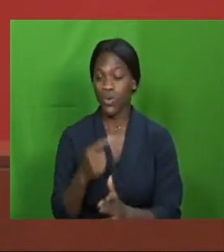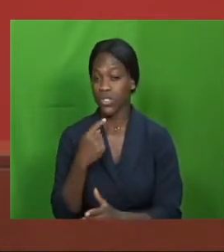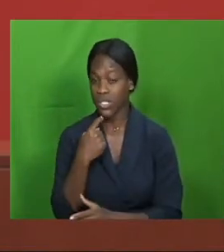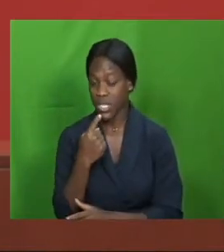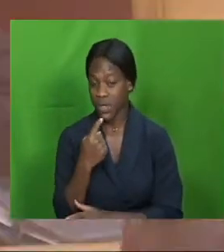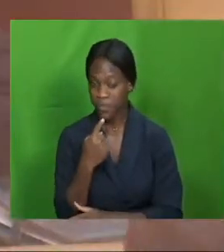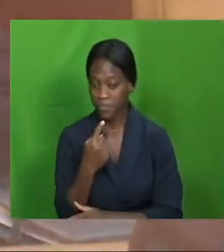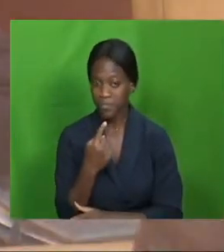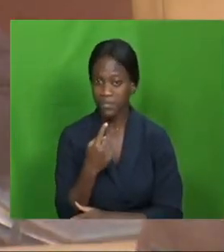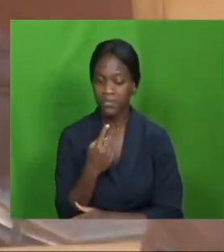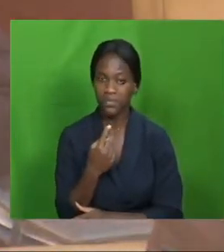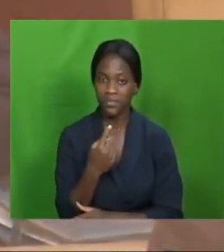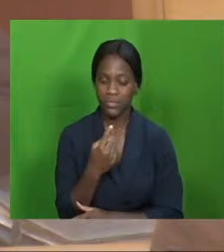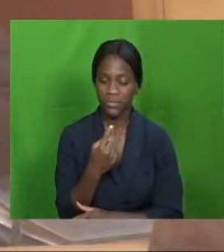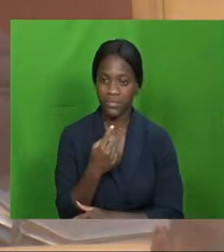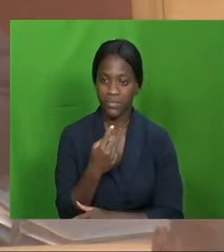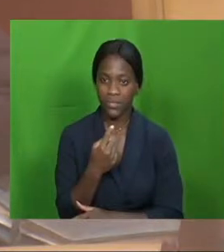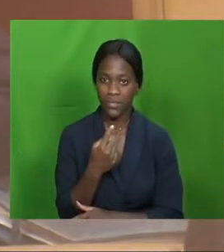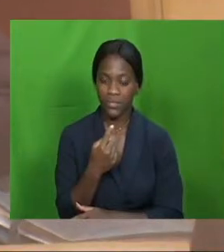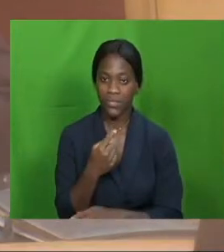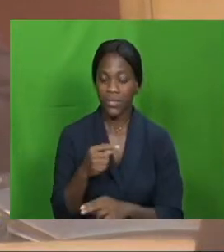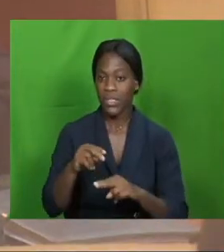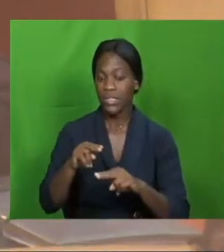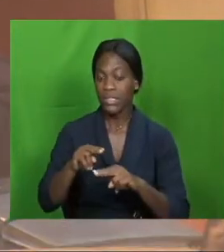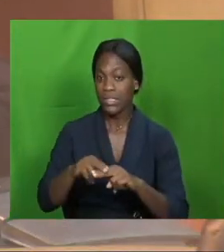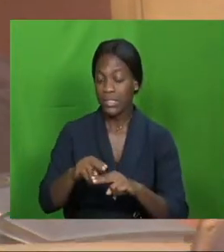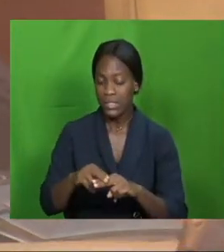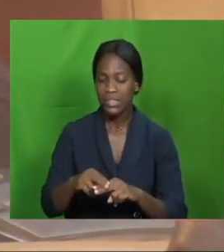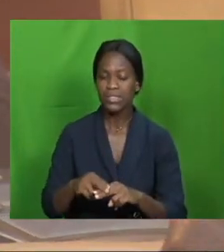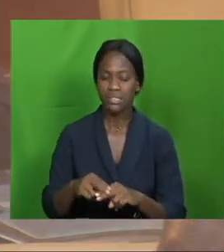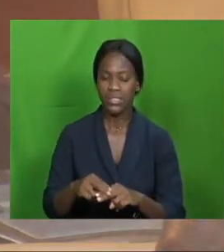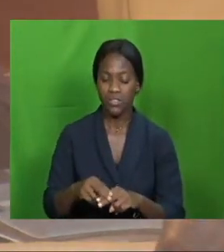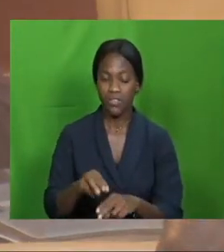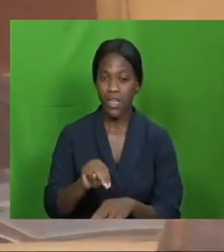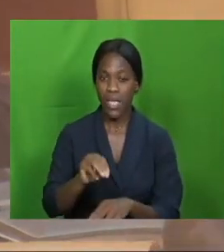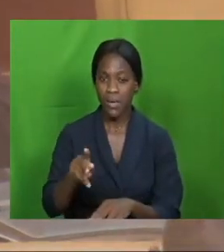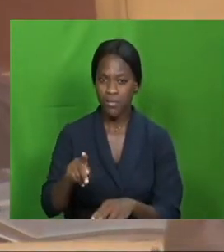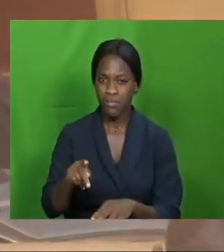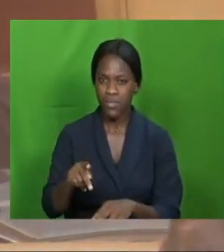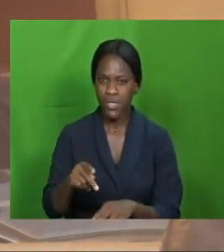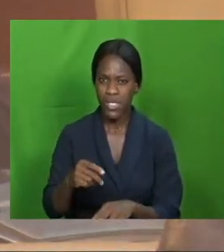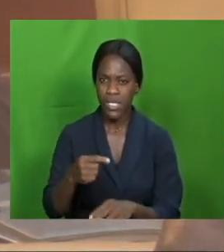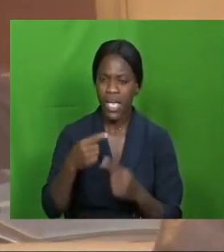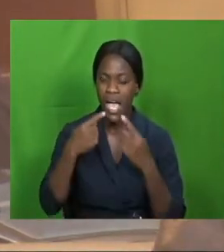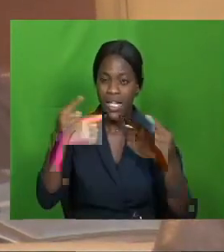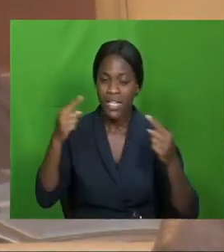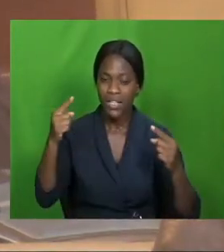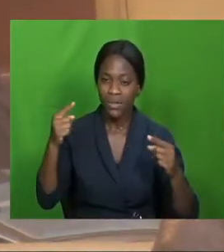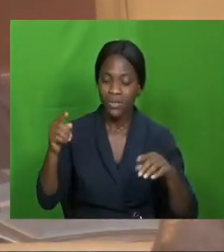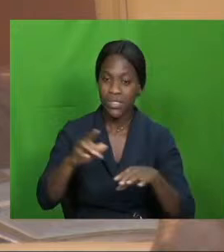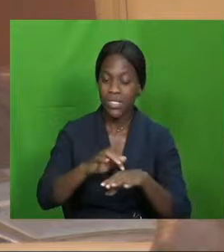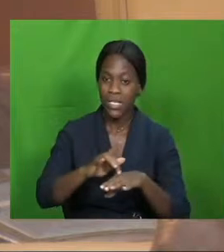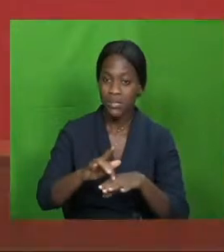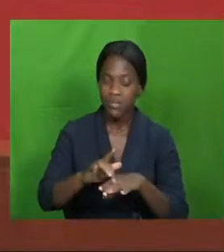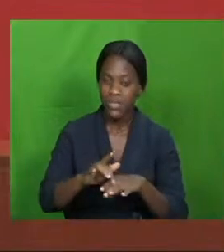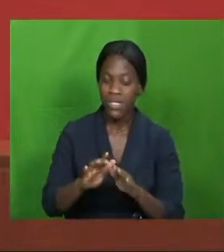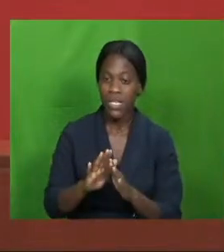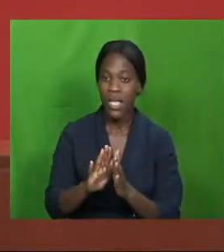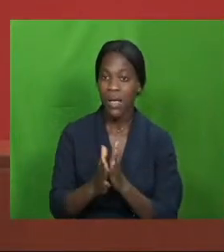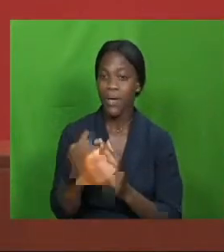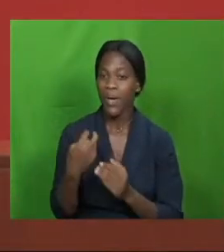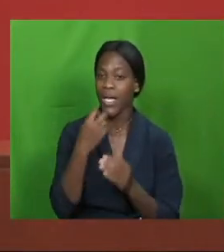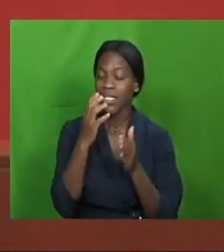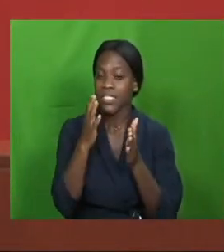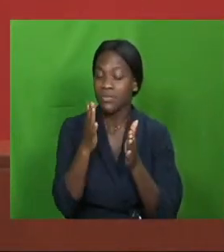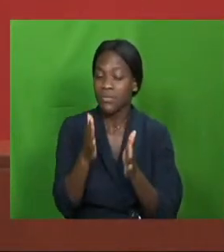the seat of a member shall be declared vacant by Mr. Speaker